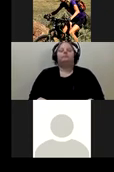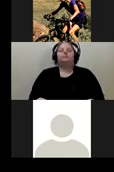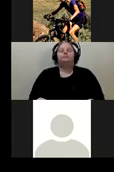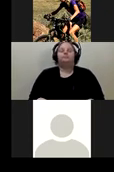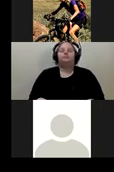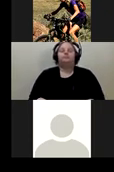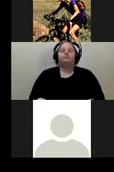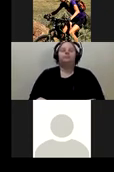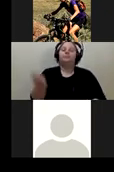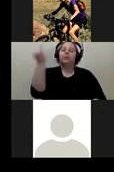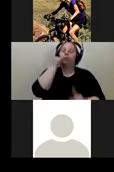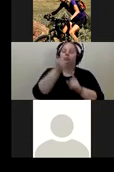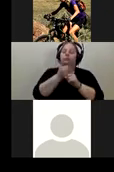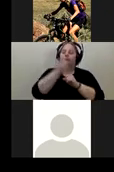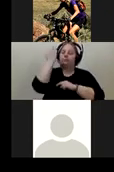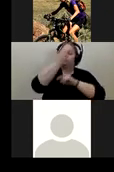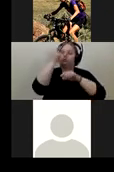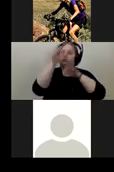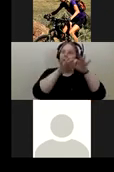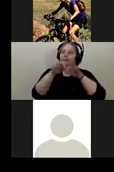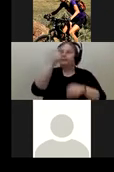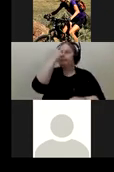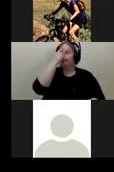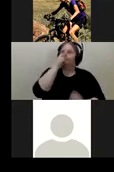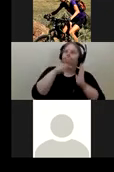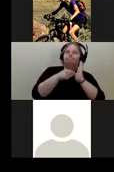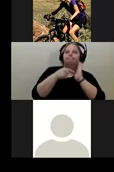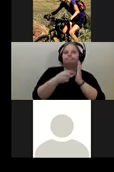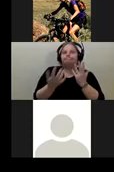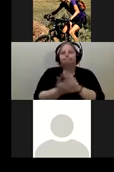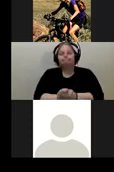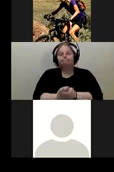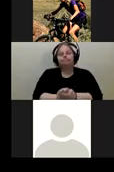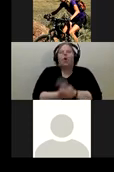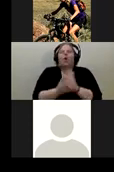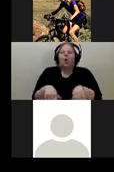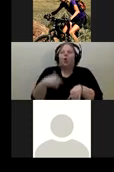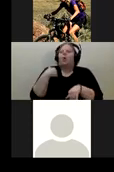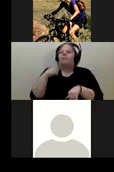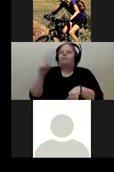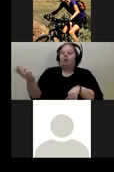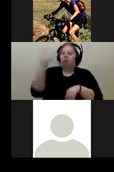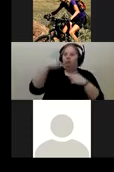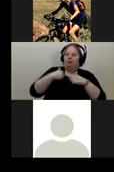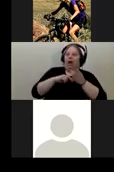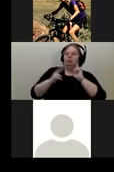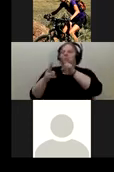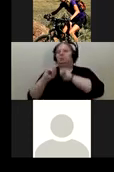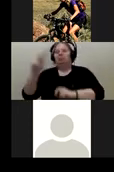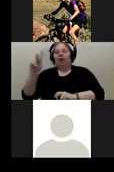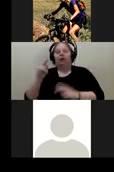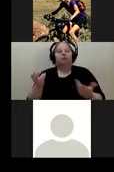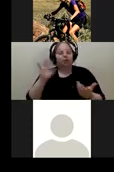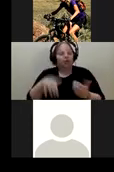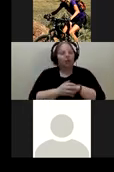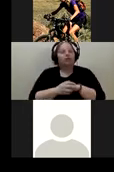if you think of a rationalization such as I'm just fighting fire with fire. So let's take that one and